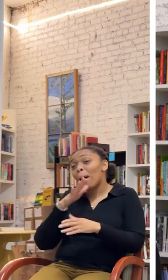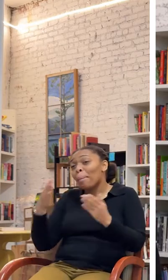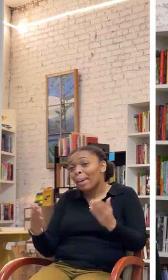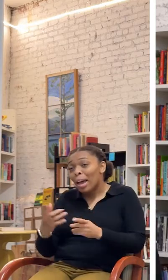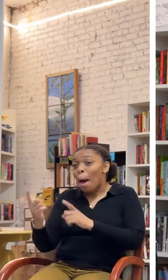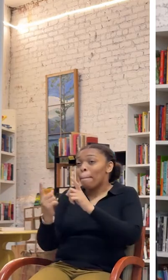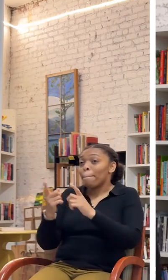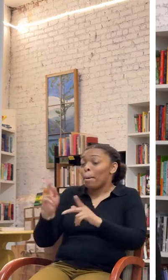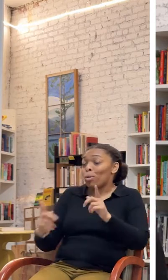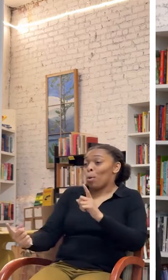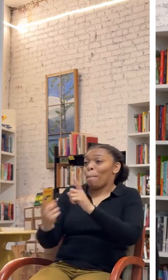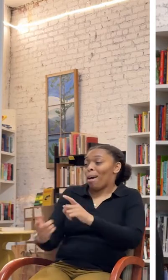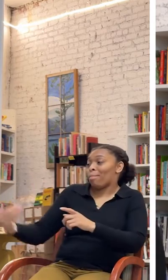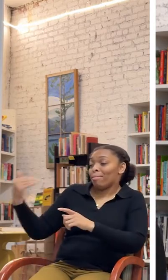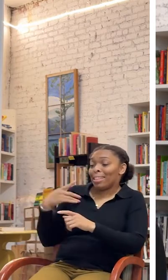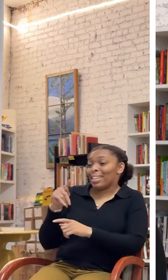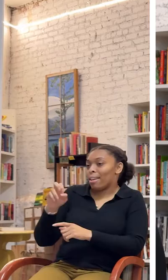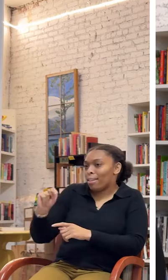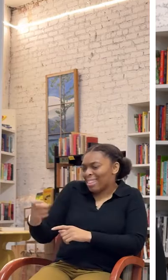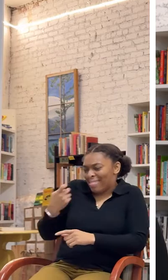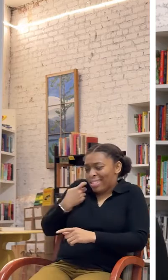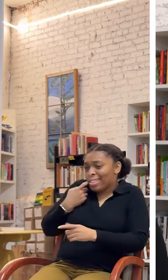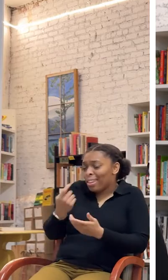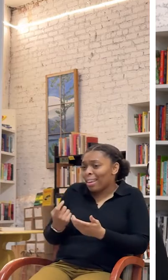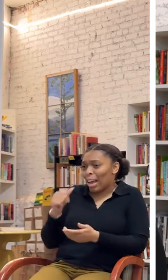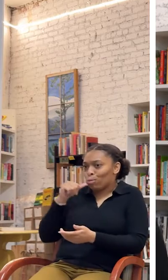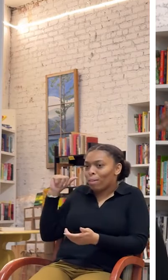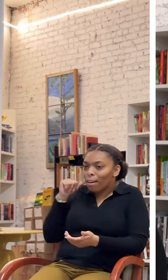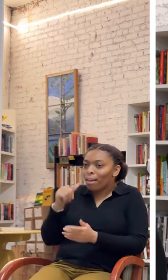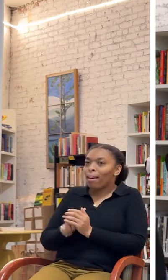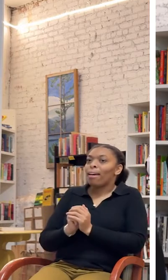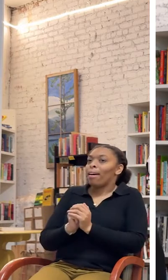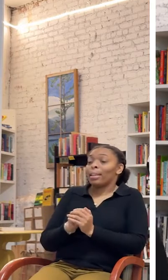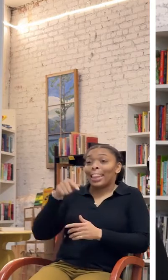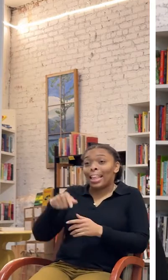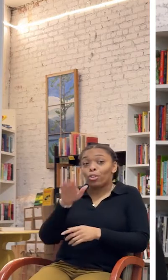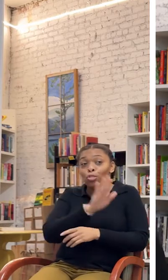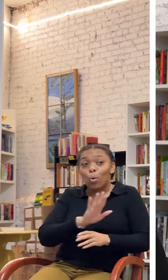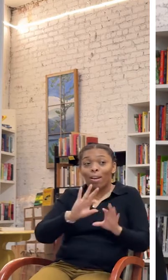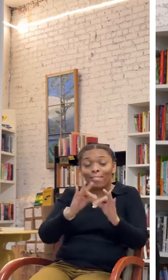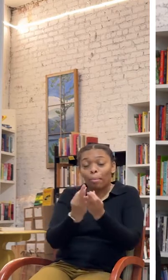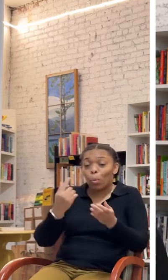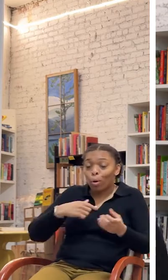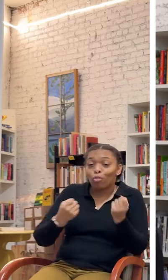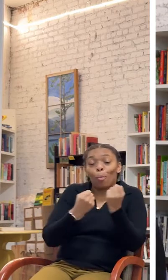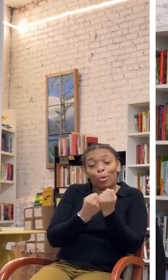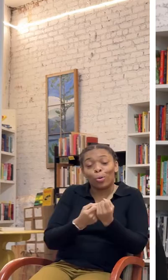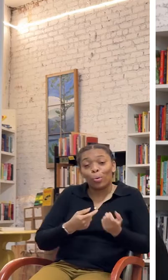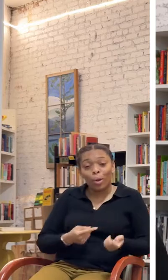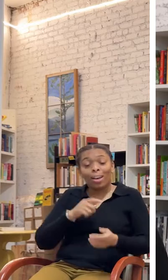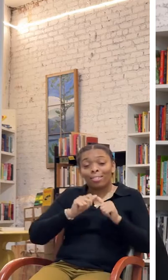met in Tennessee a day ago. You know what I mean? You are this is your family. We will hold you up. We got you. Keep